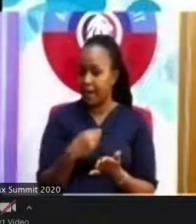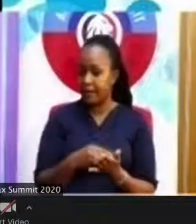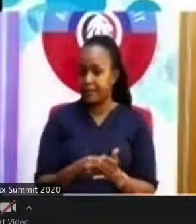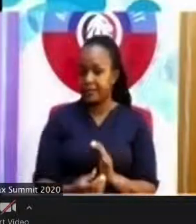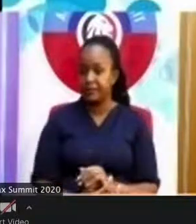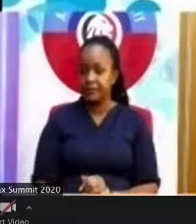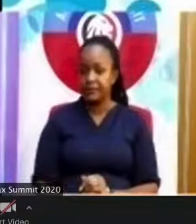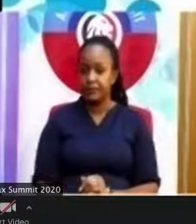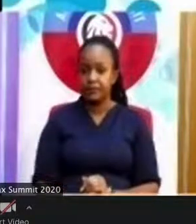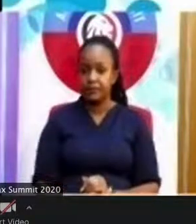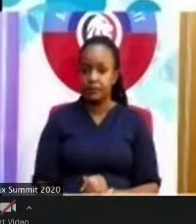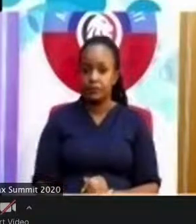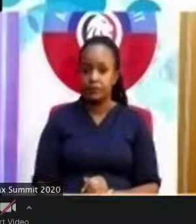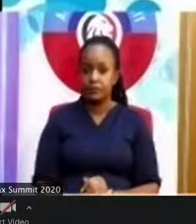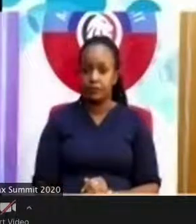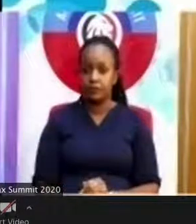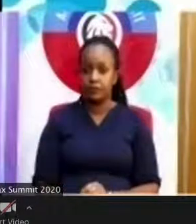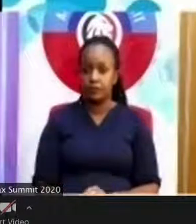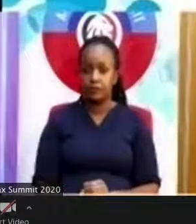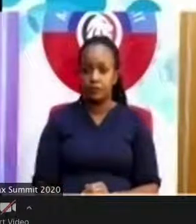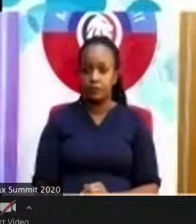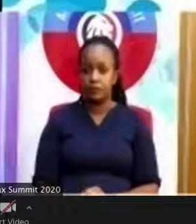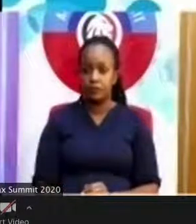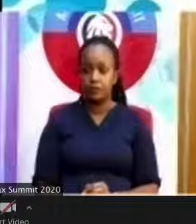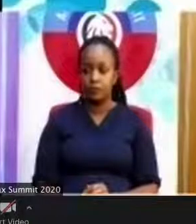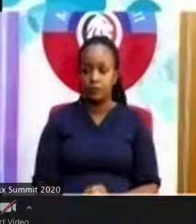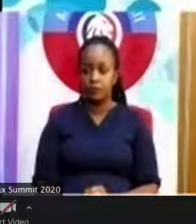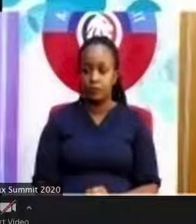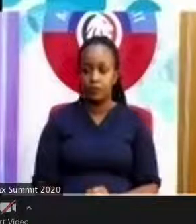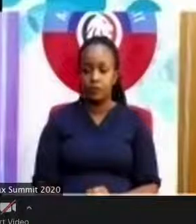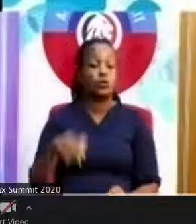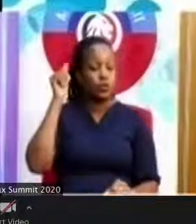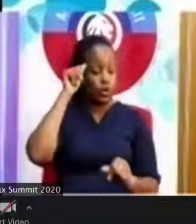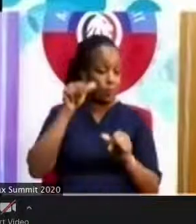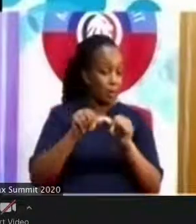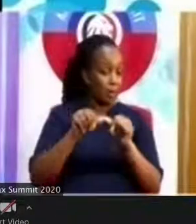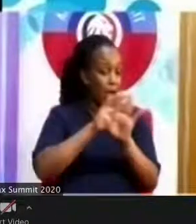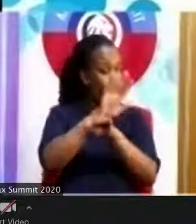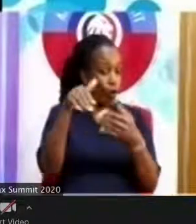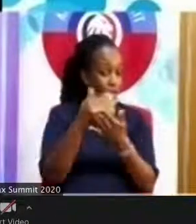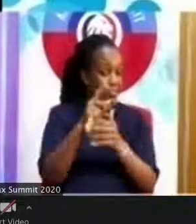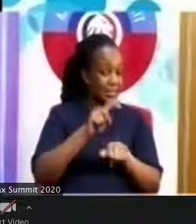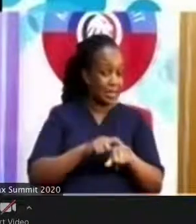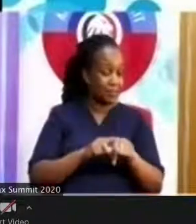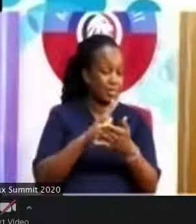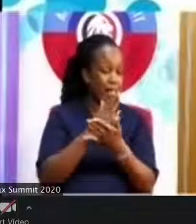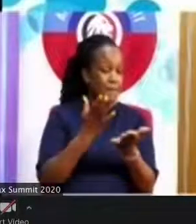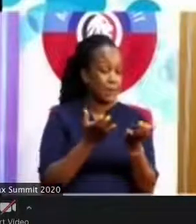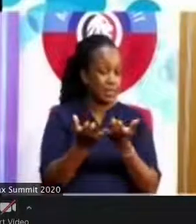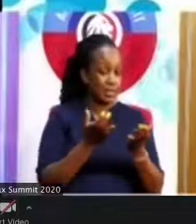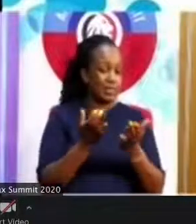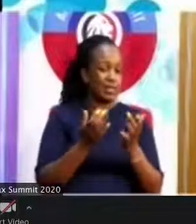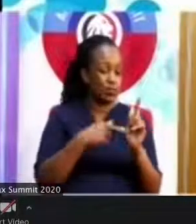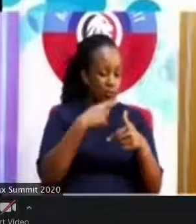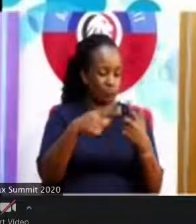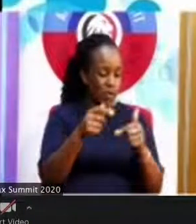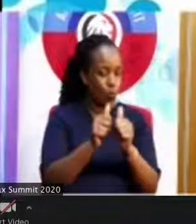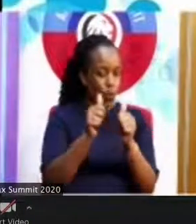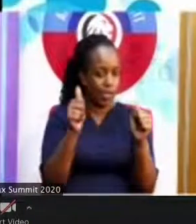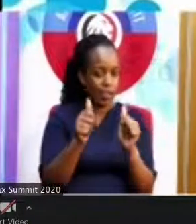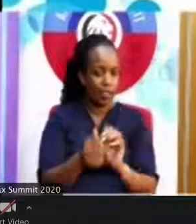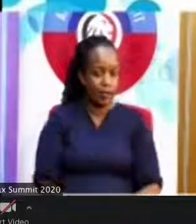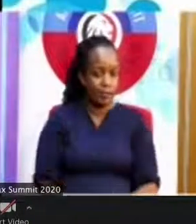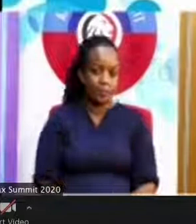will recall that in all of this time, some businesses were doing good.